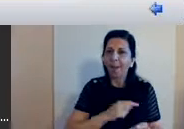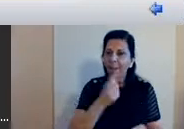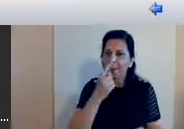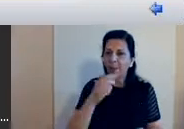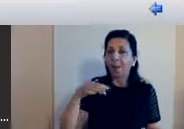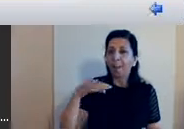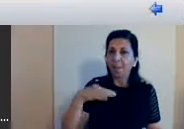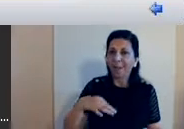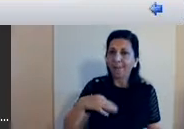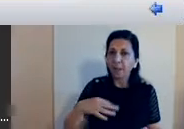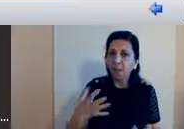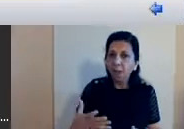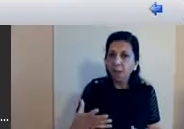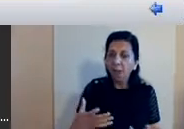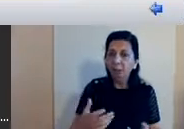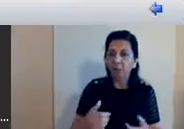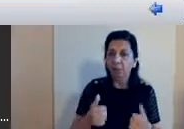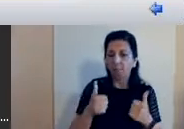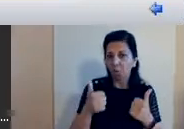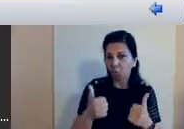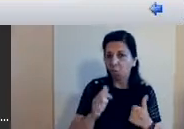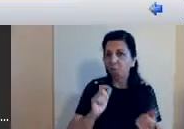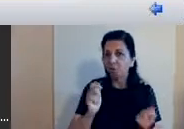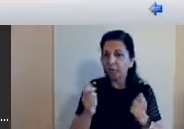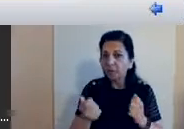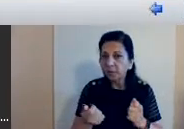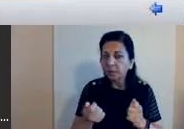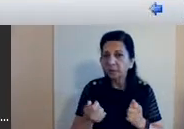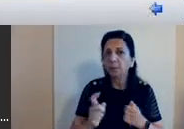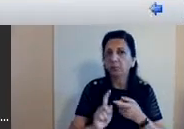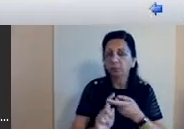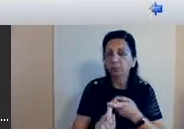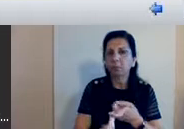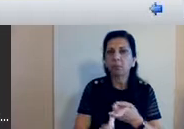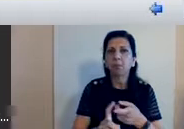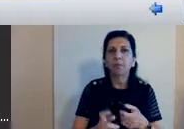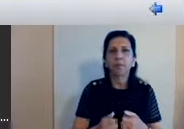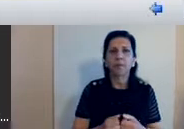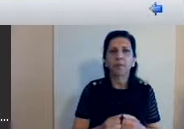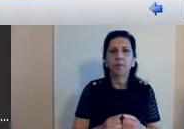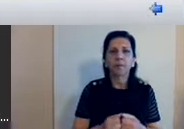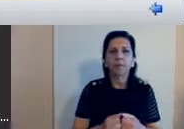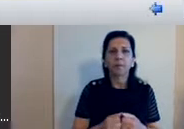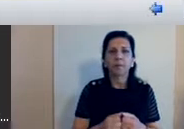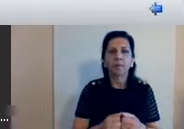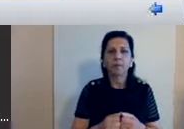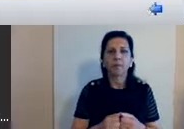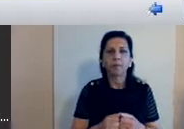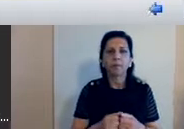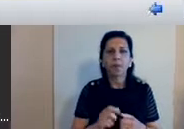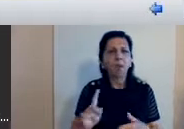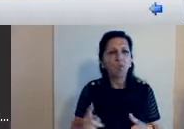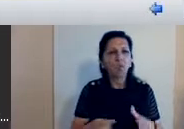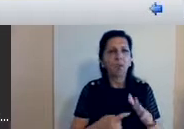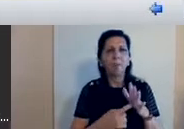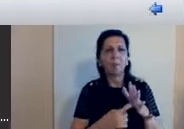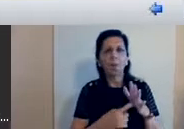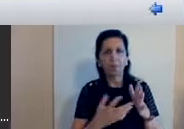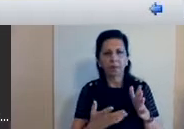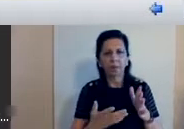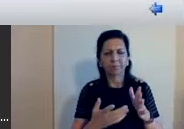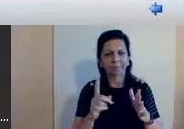for those sorts of conversations as we go forward. Really important to us before the